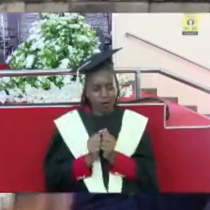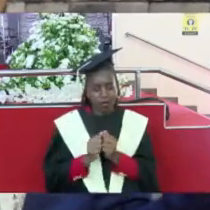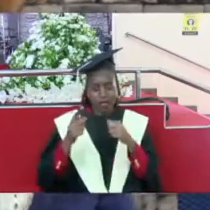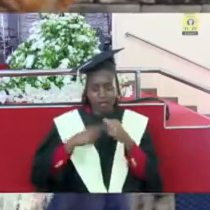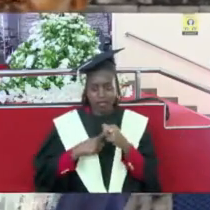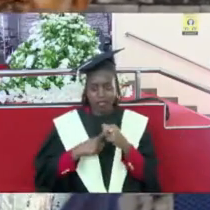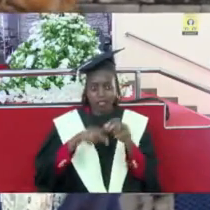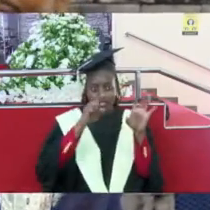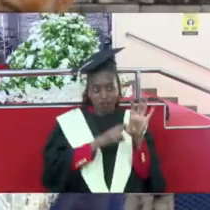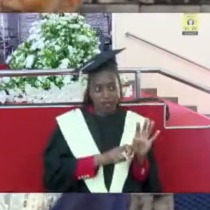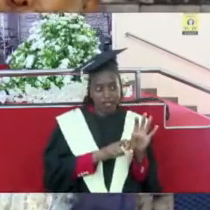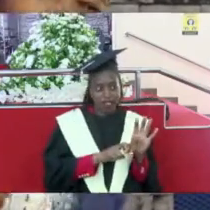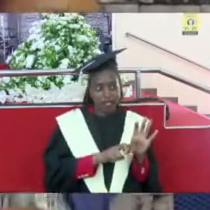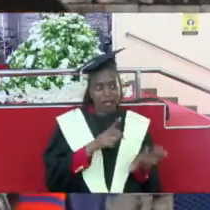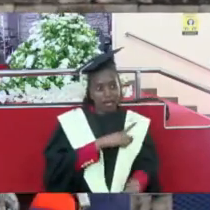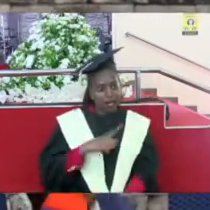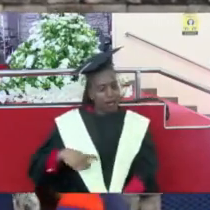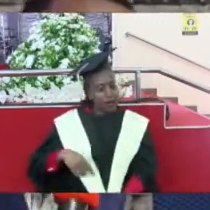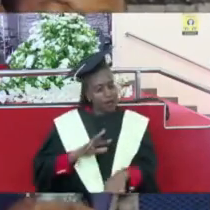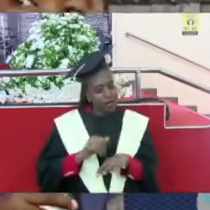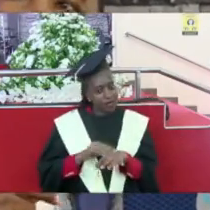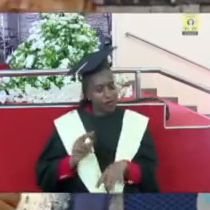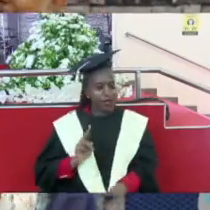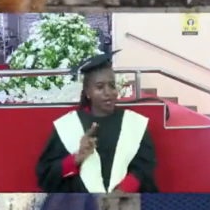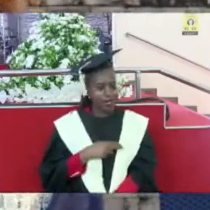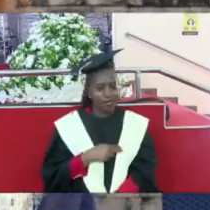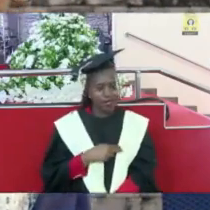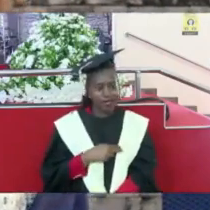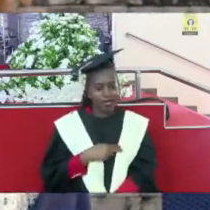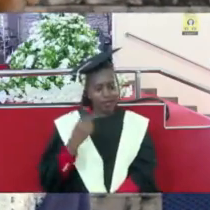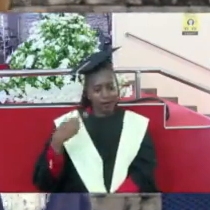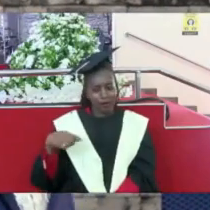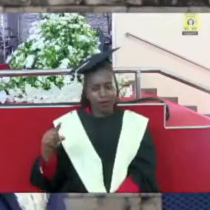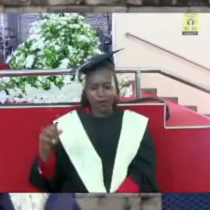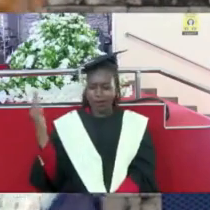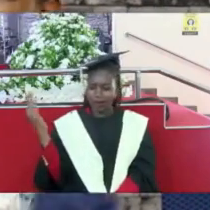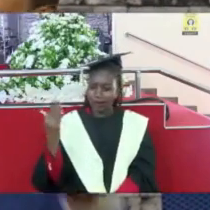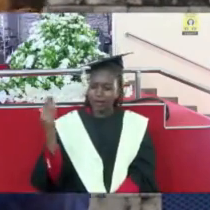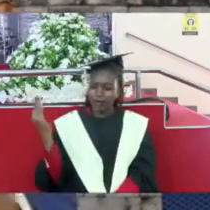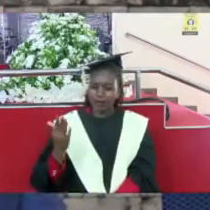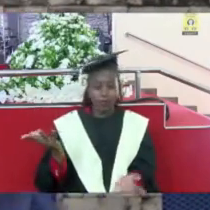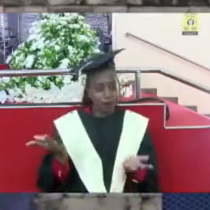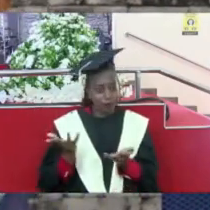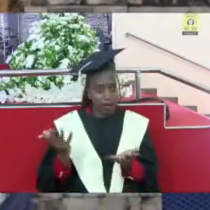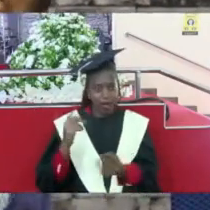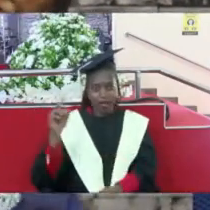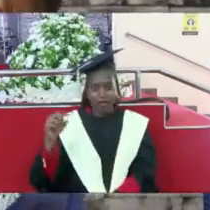The Lord has called us. Go and be preaching Zimmerman.